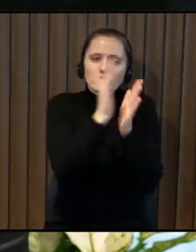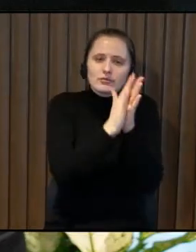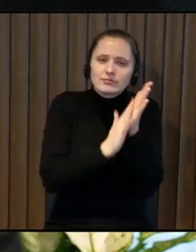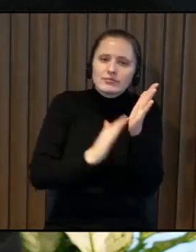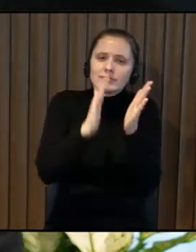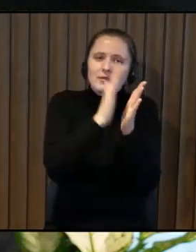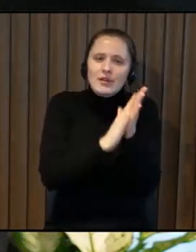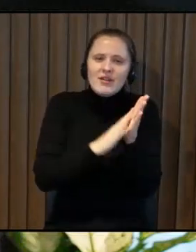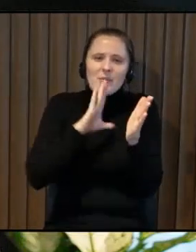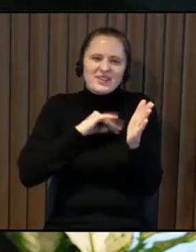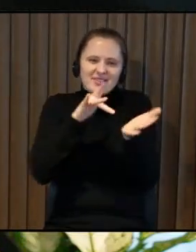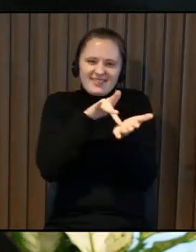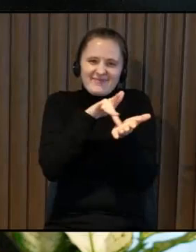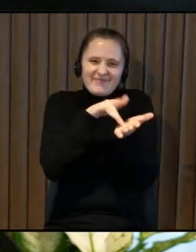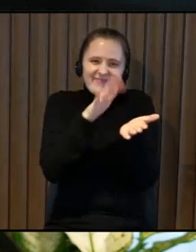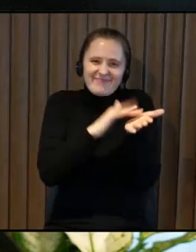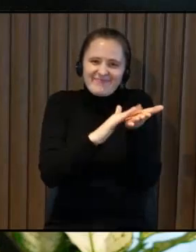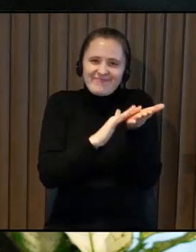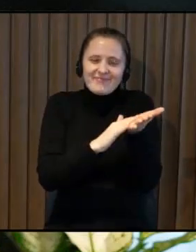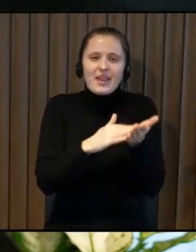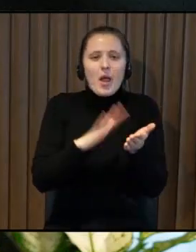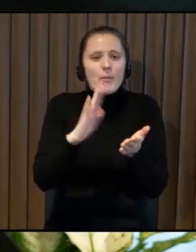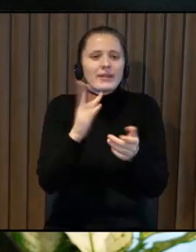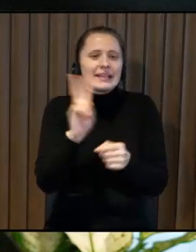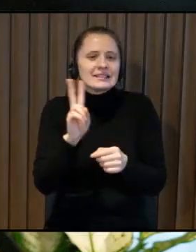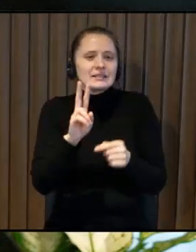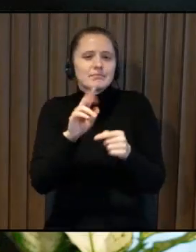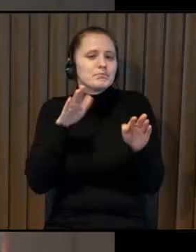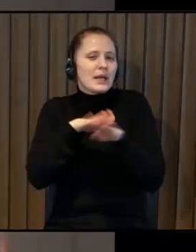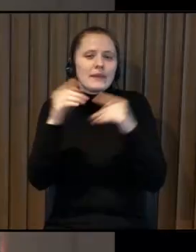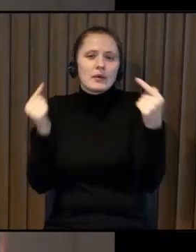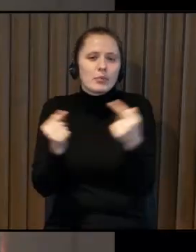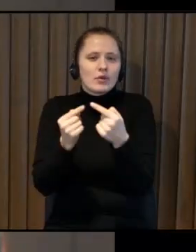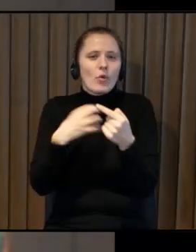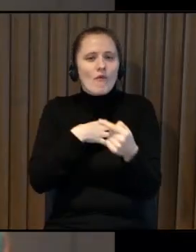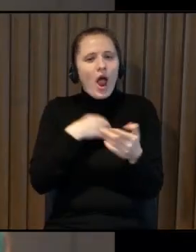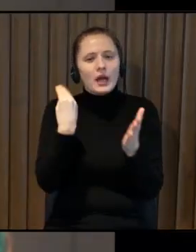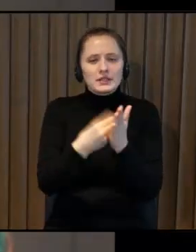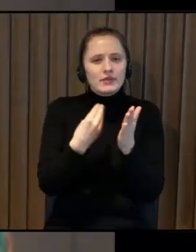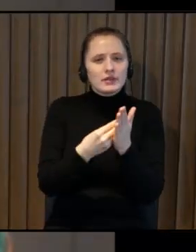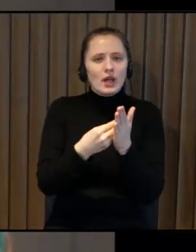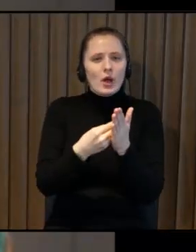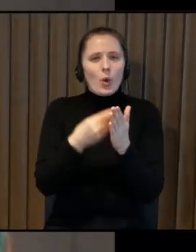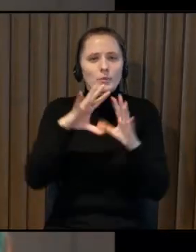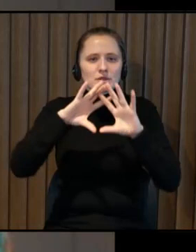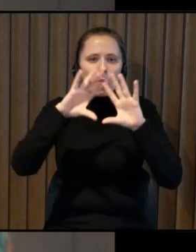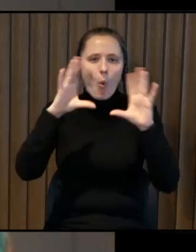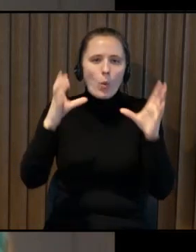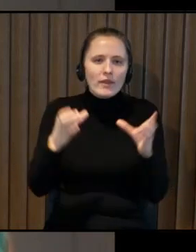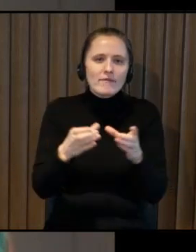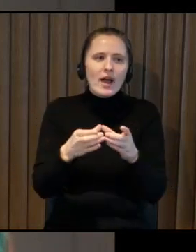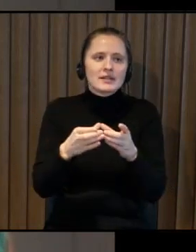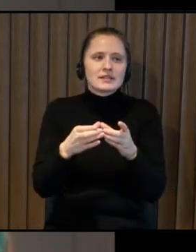touch. And I can, of course, touch a chair like I'm doing now. Is it okay? Is